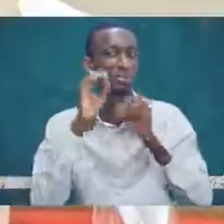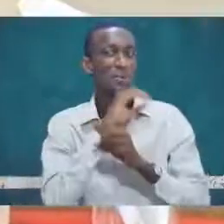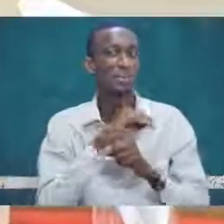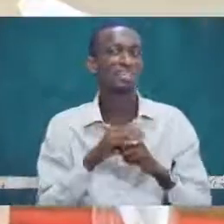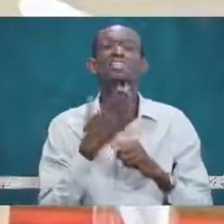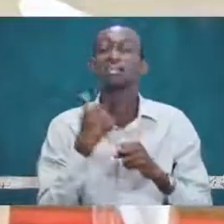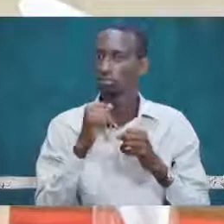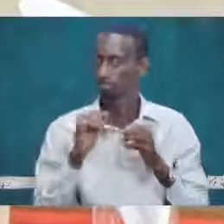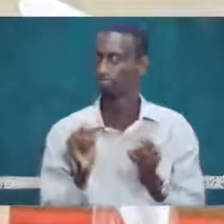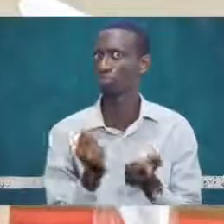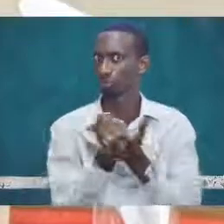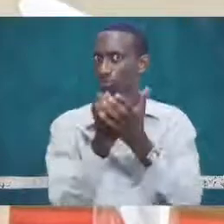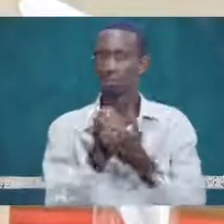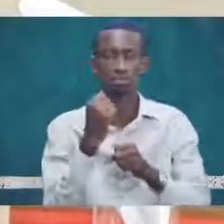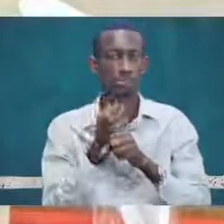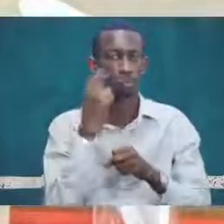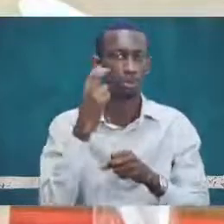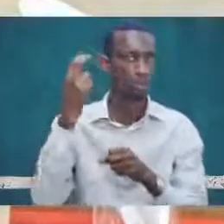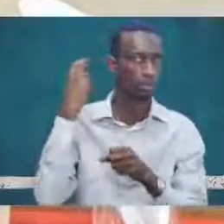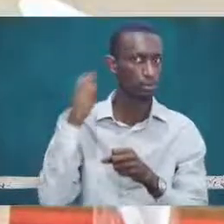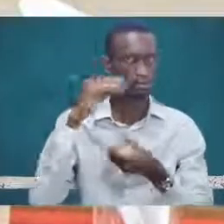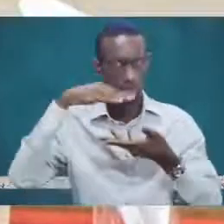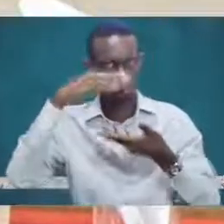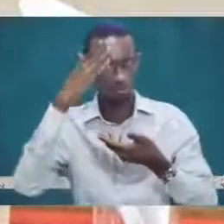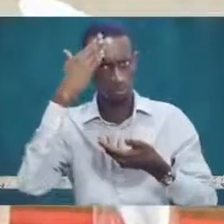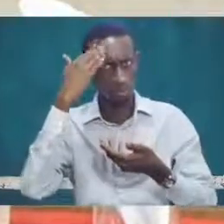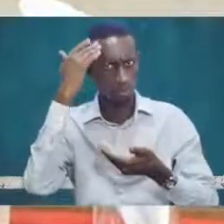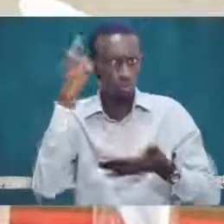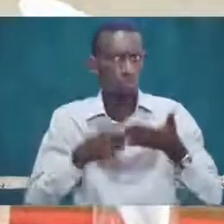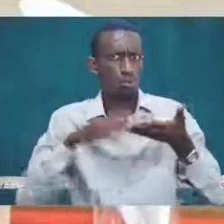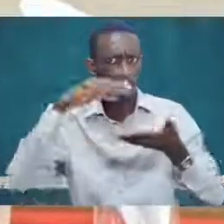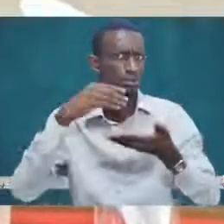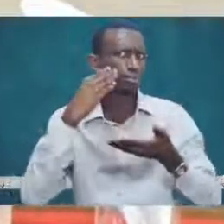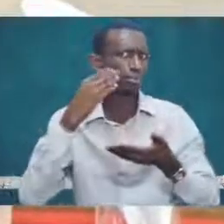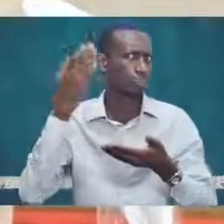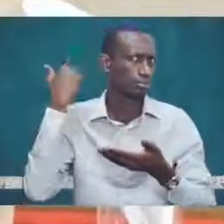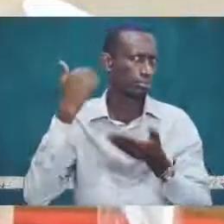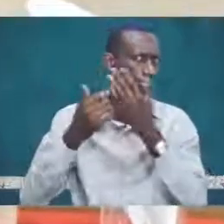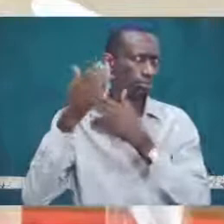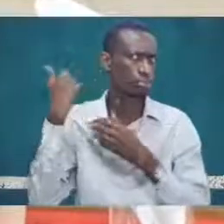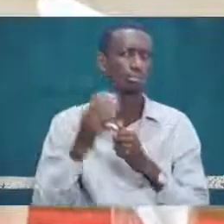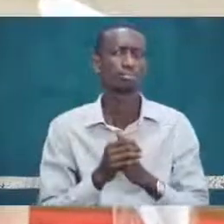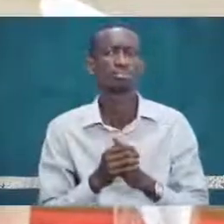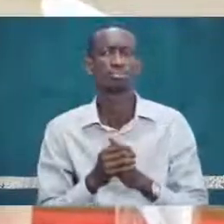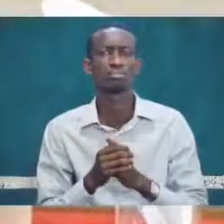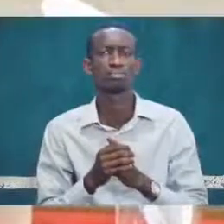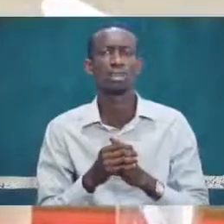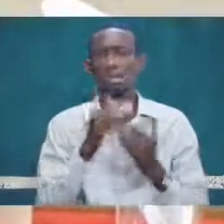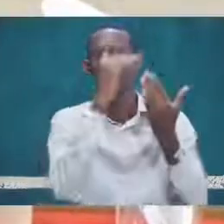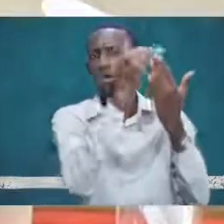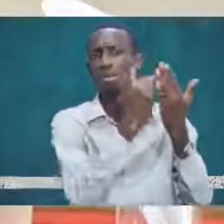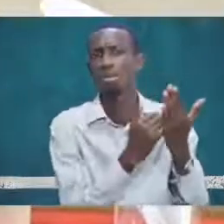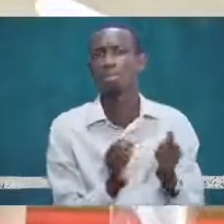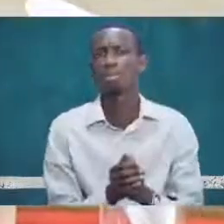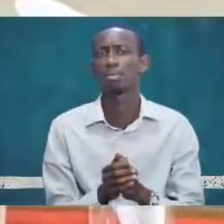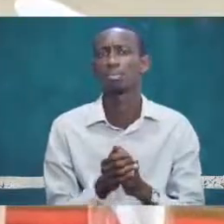through about what we looked at in the previous lesson of Senior 2, about the categories of those reactions. If you remember